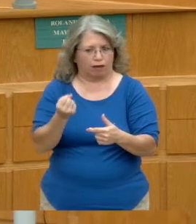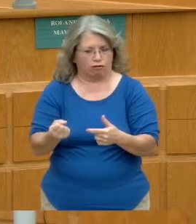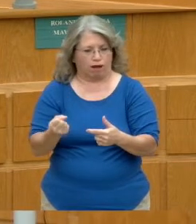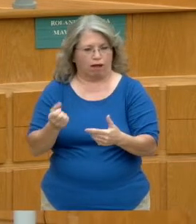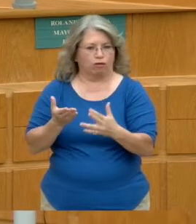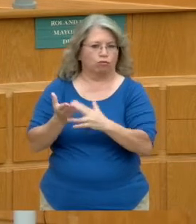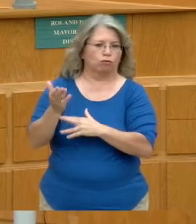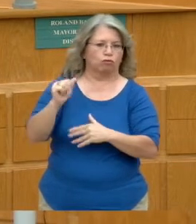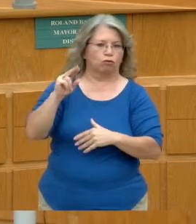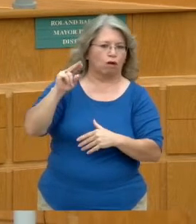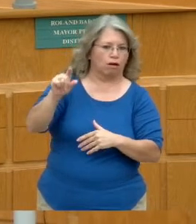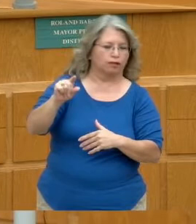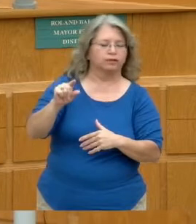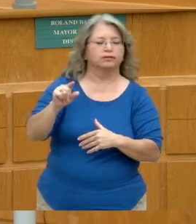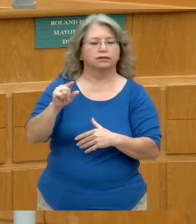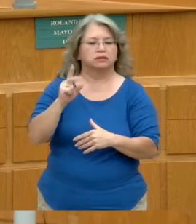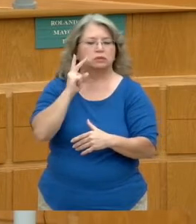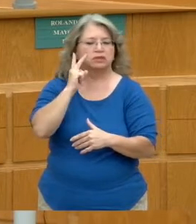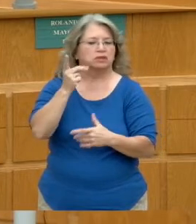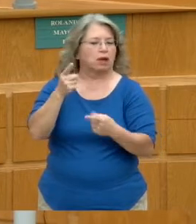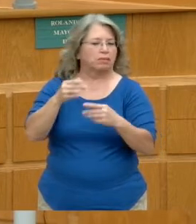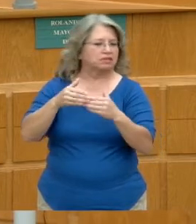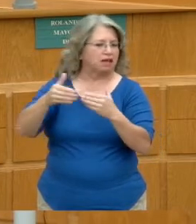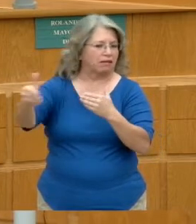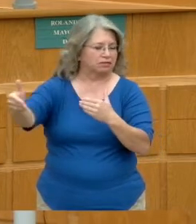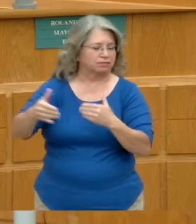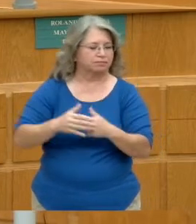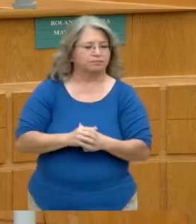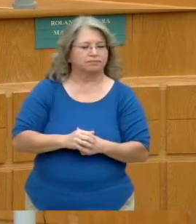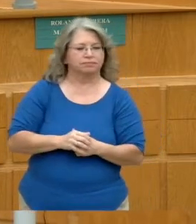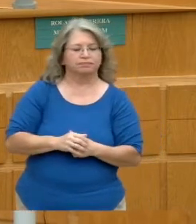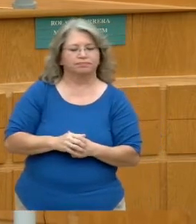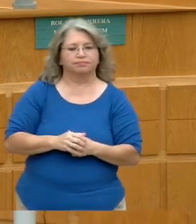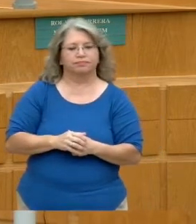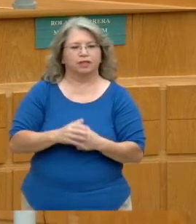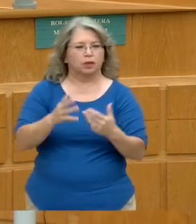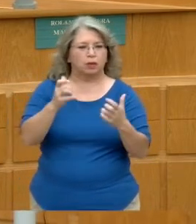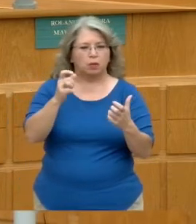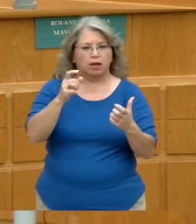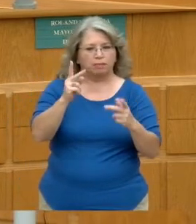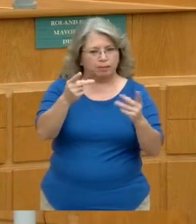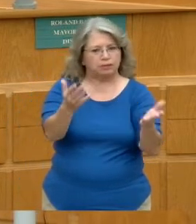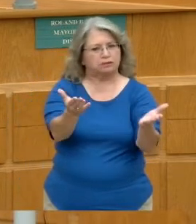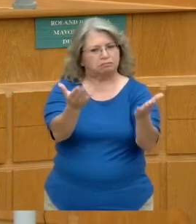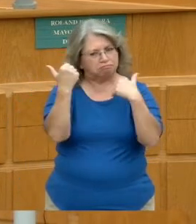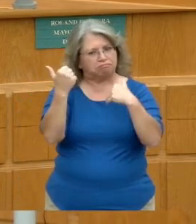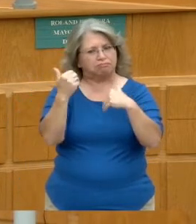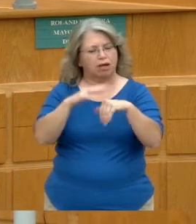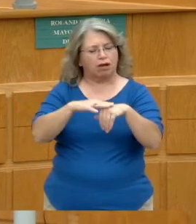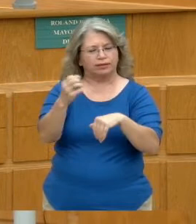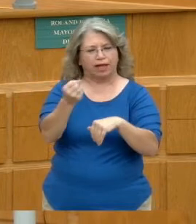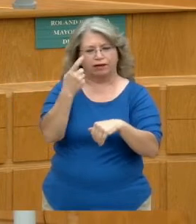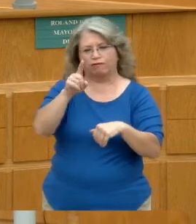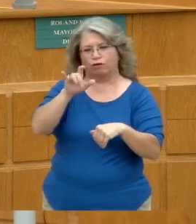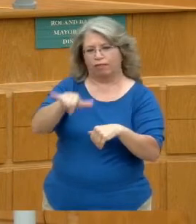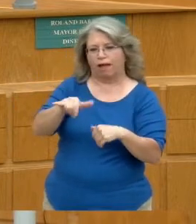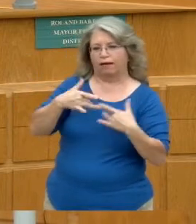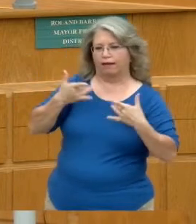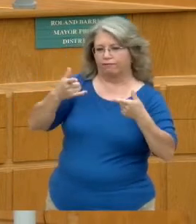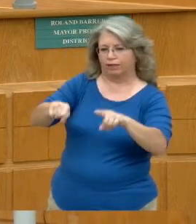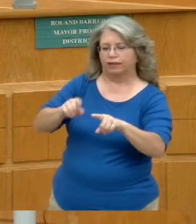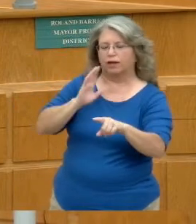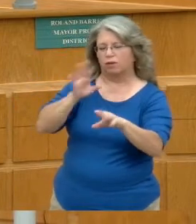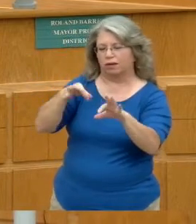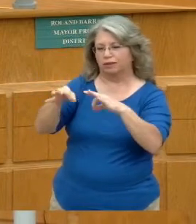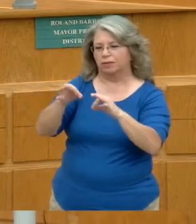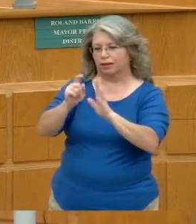and we'll see what happens after that. And so I'll talk to you a little bit about that. We want people to come on out this Saturday, and I'll give you more details in a moment.